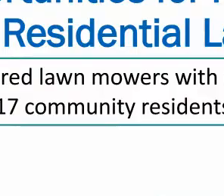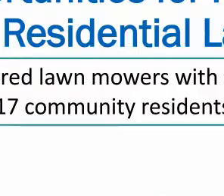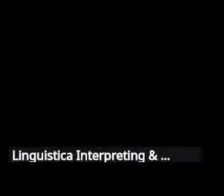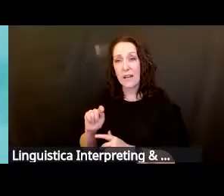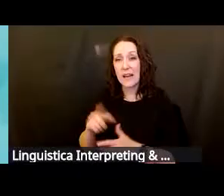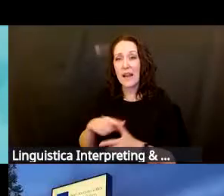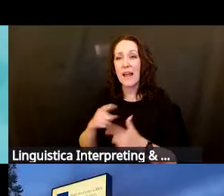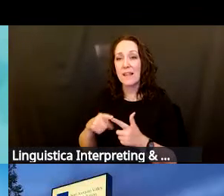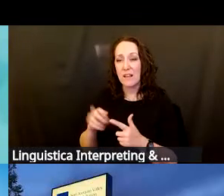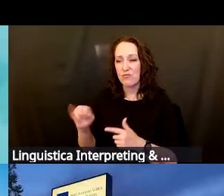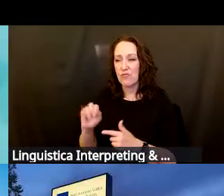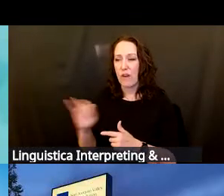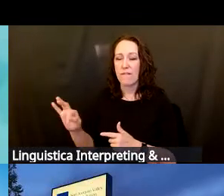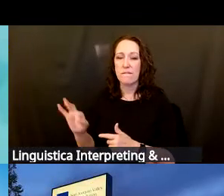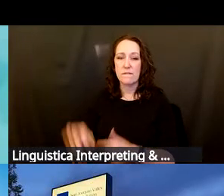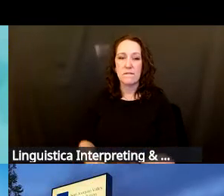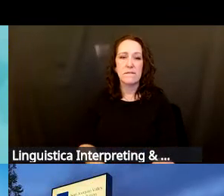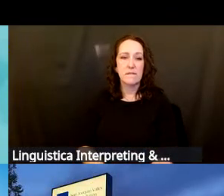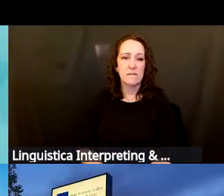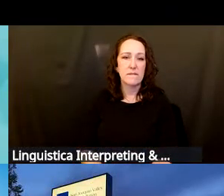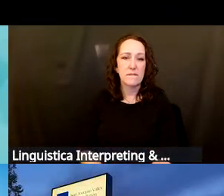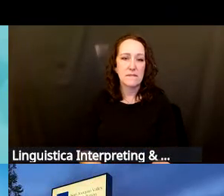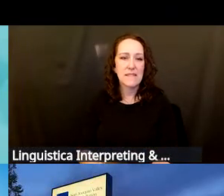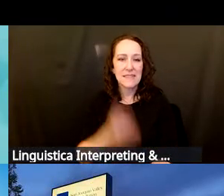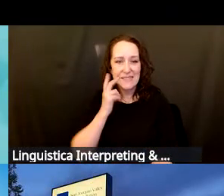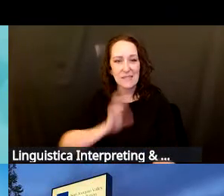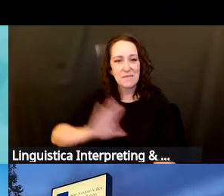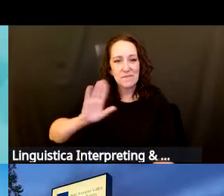Jeff, we see your hands raised.